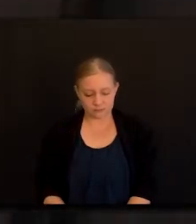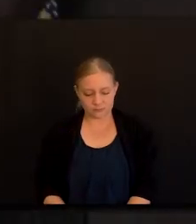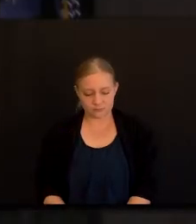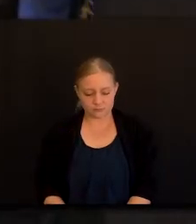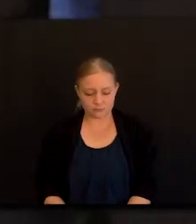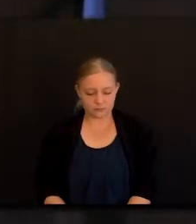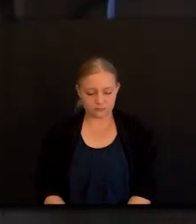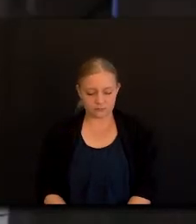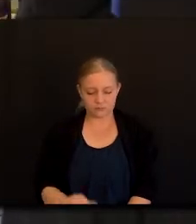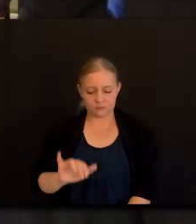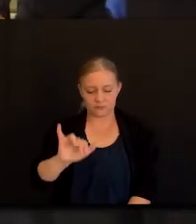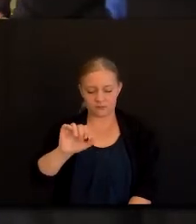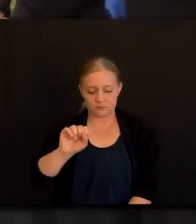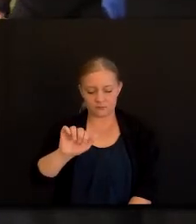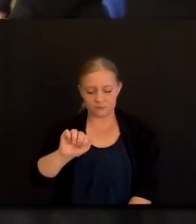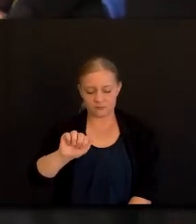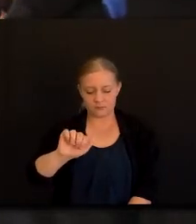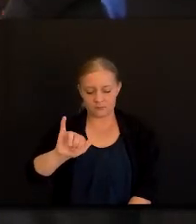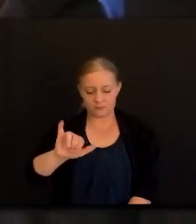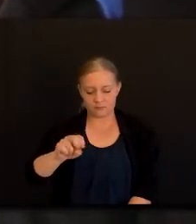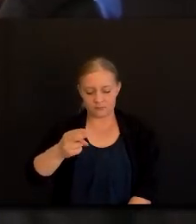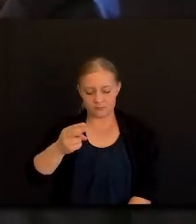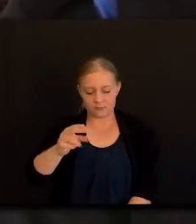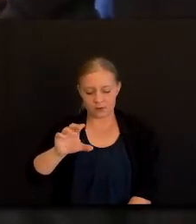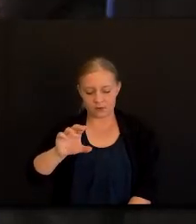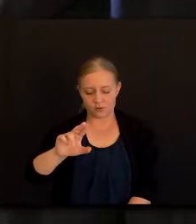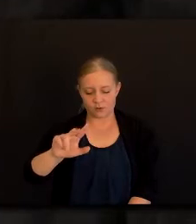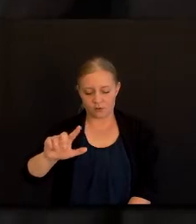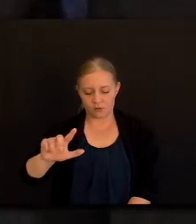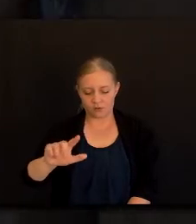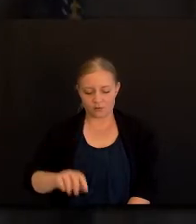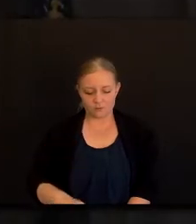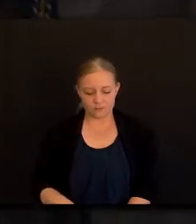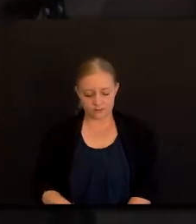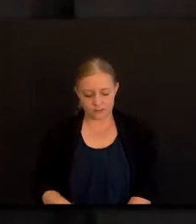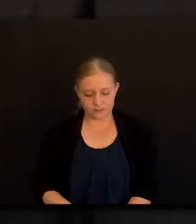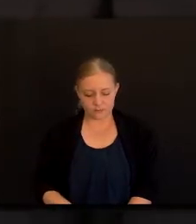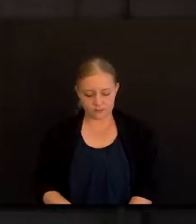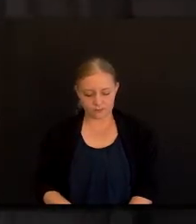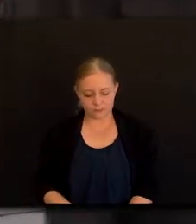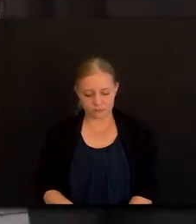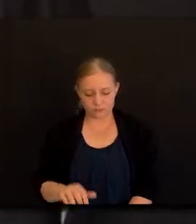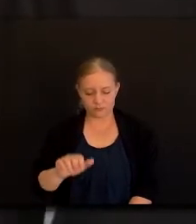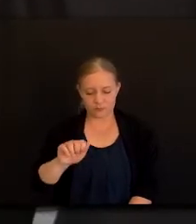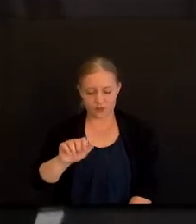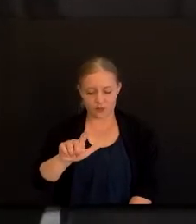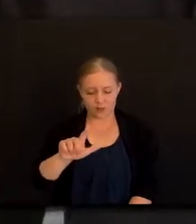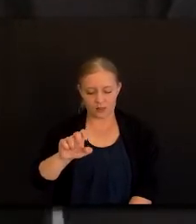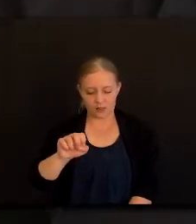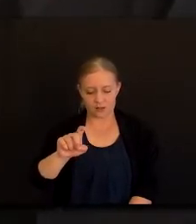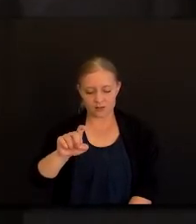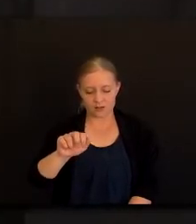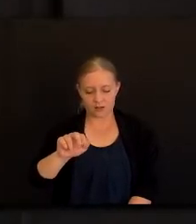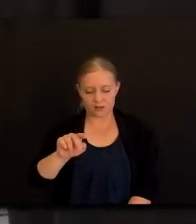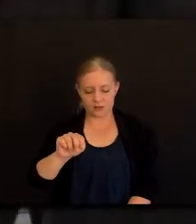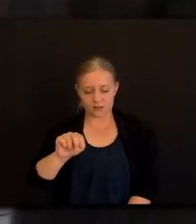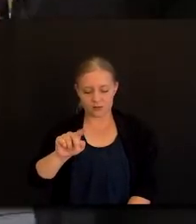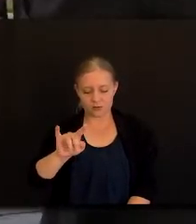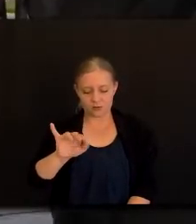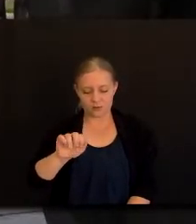Isaiah Cole. Alexandria E.